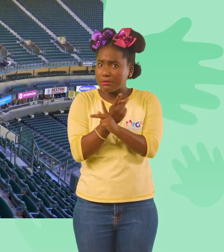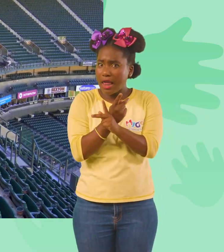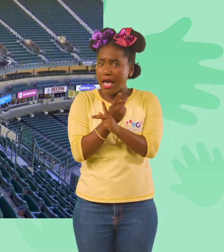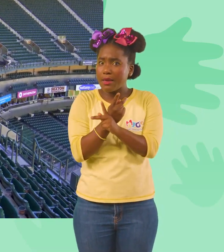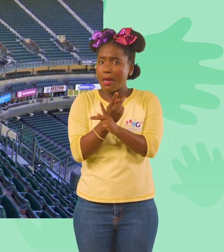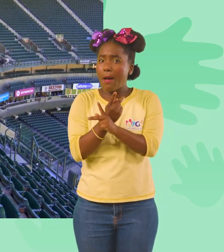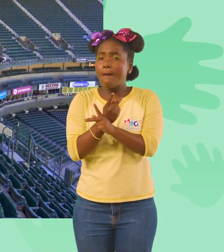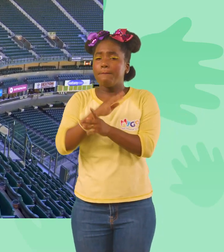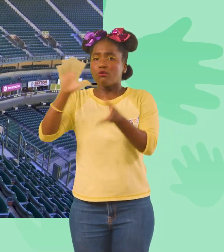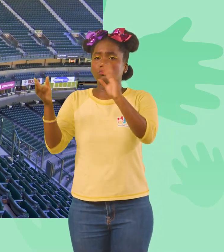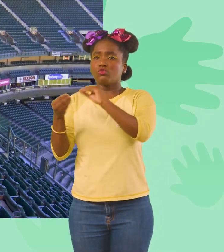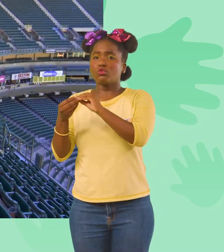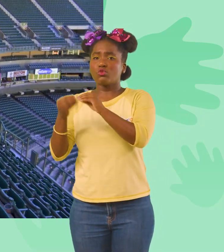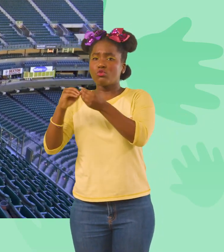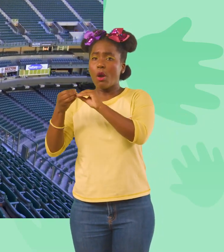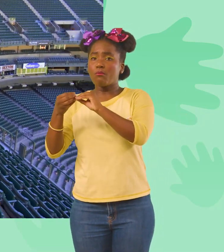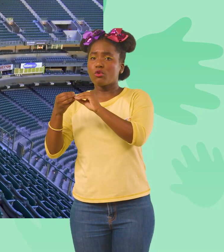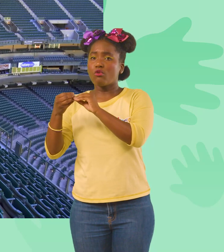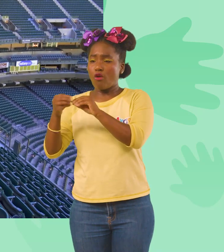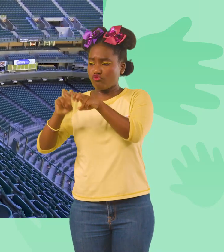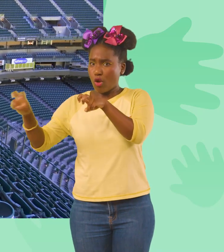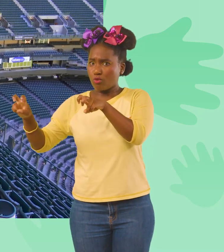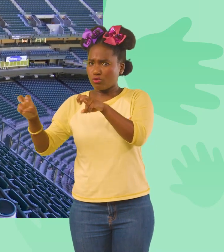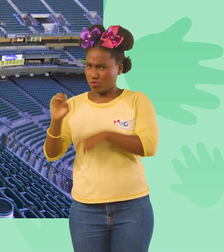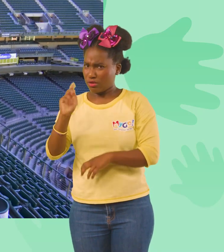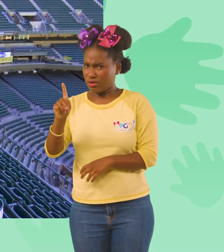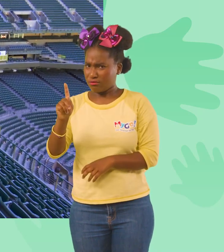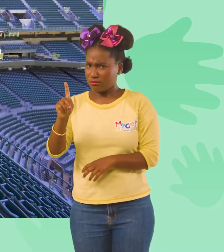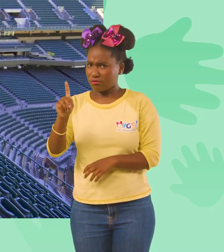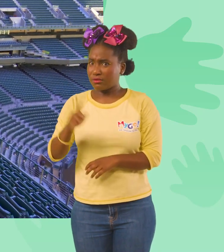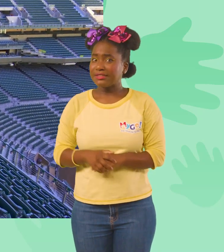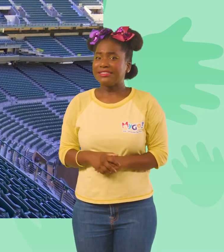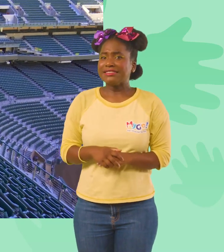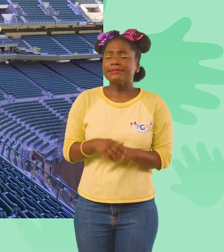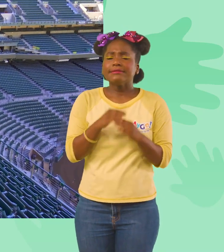the total amount of rows. Okay, let's see.